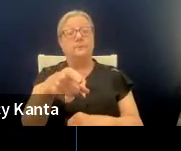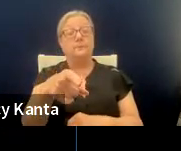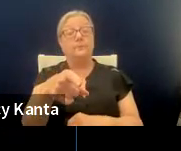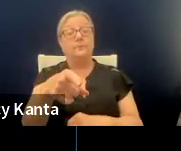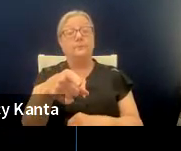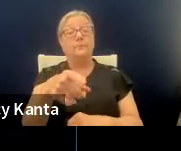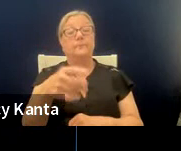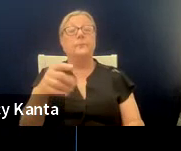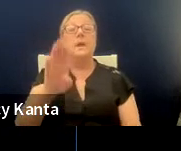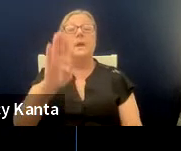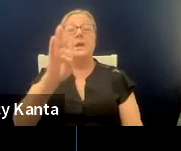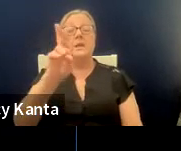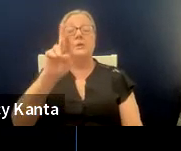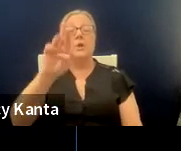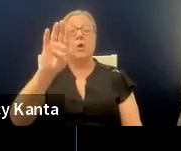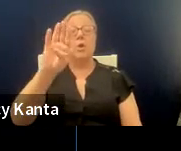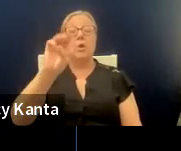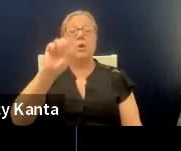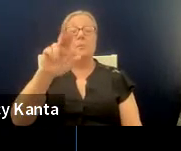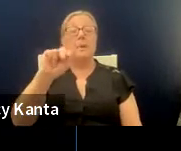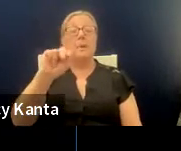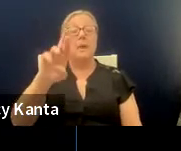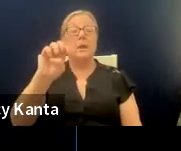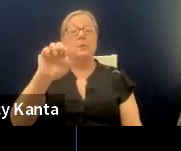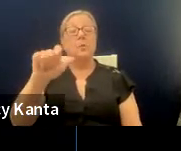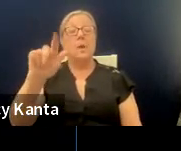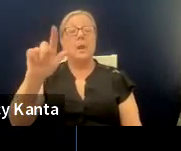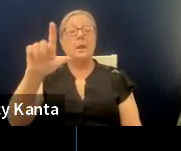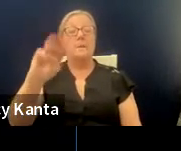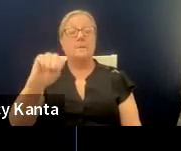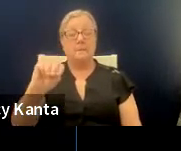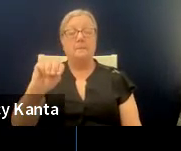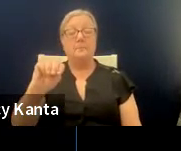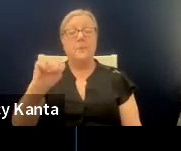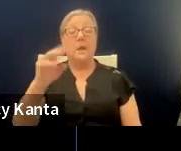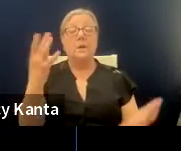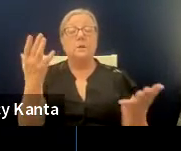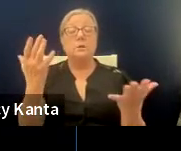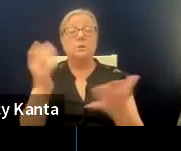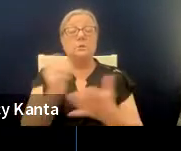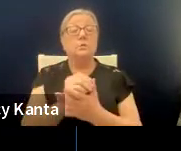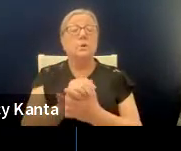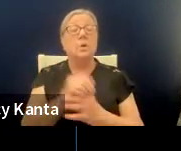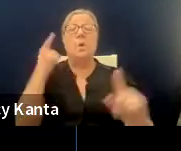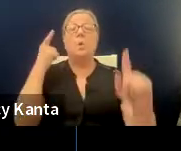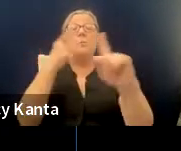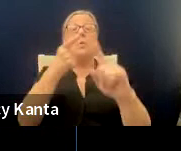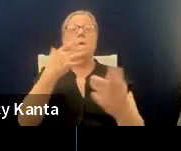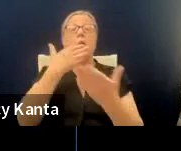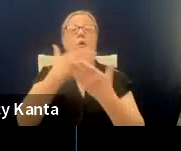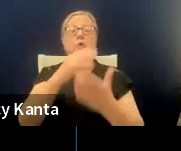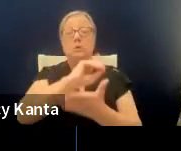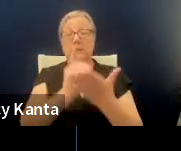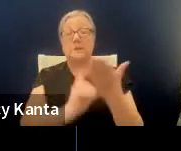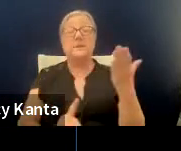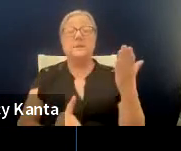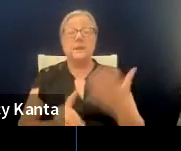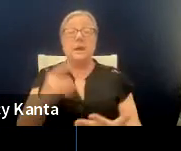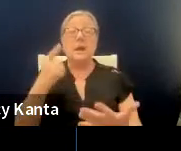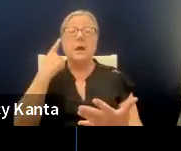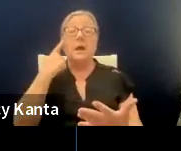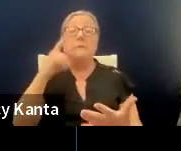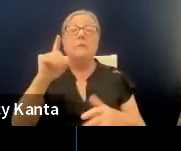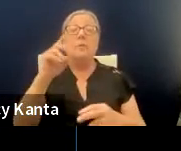the urban realm, and the job of good design is really for the